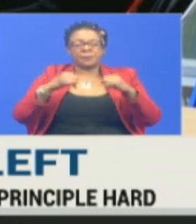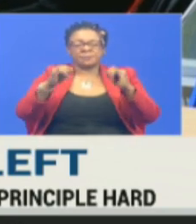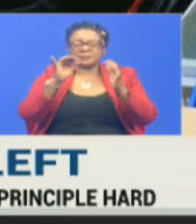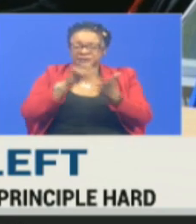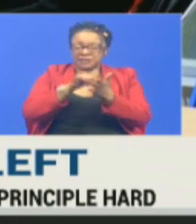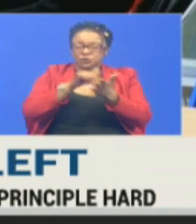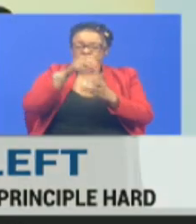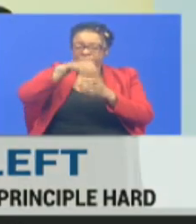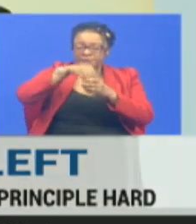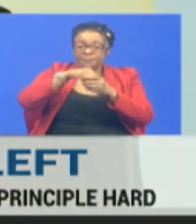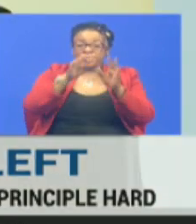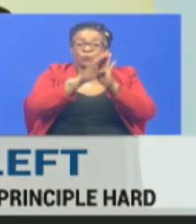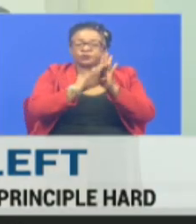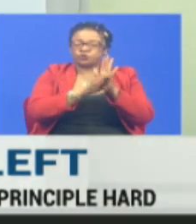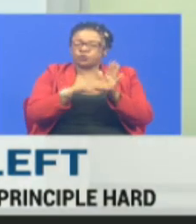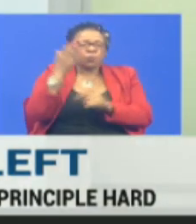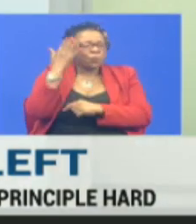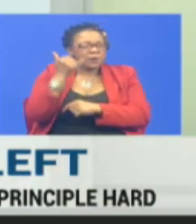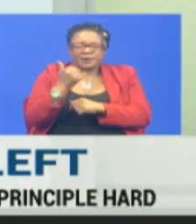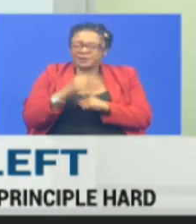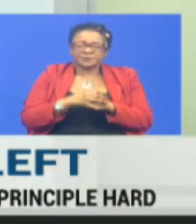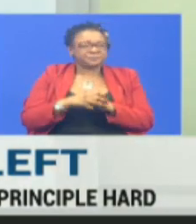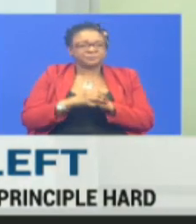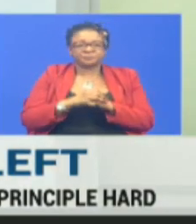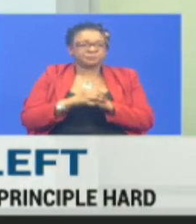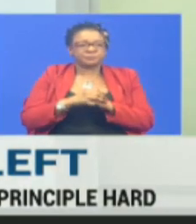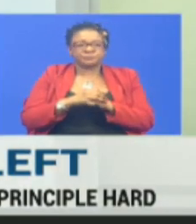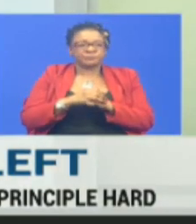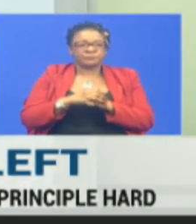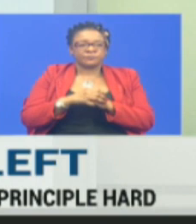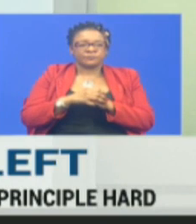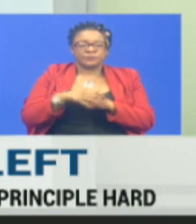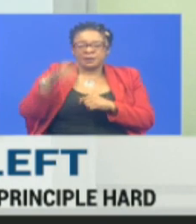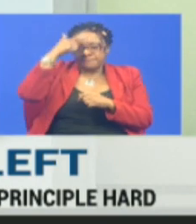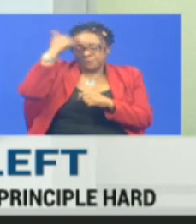Constitution. Why? Because the architecture